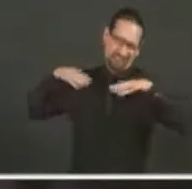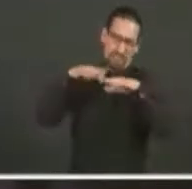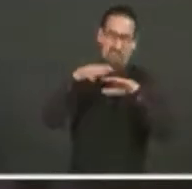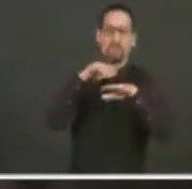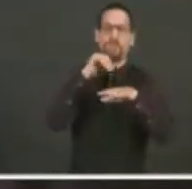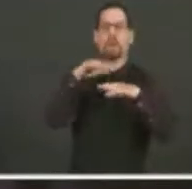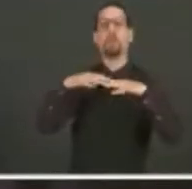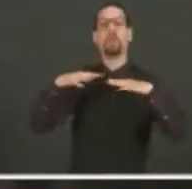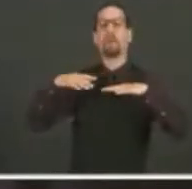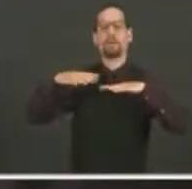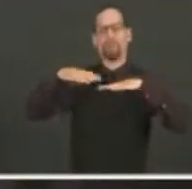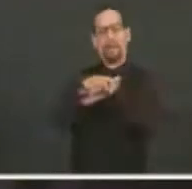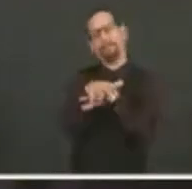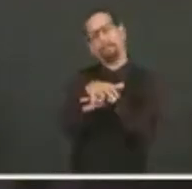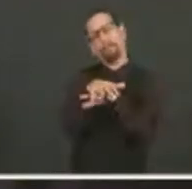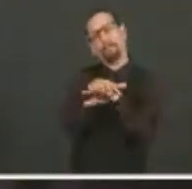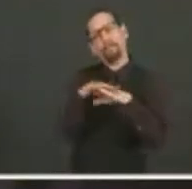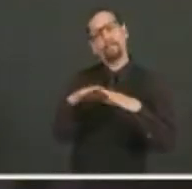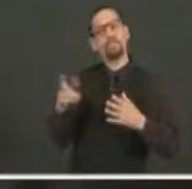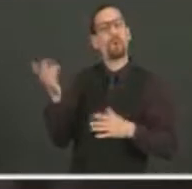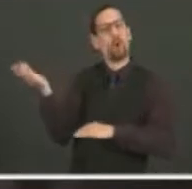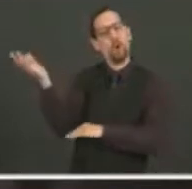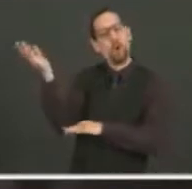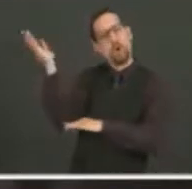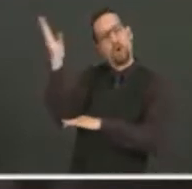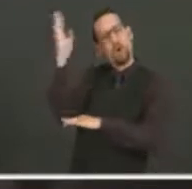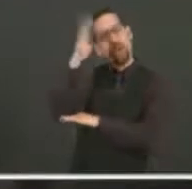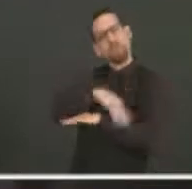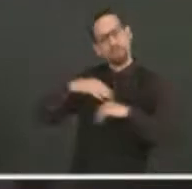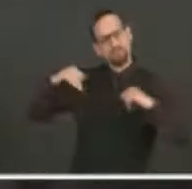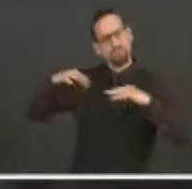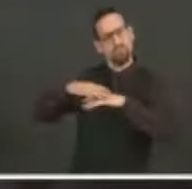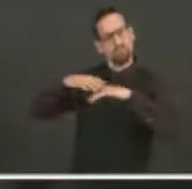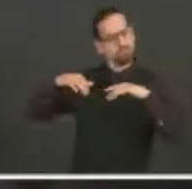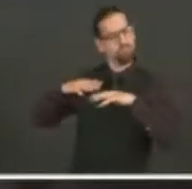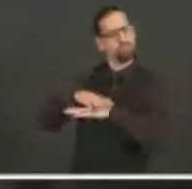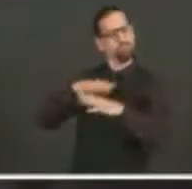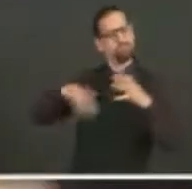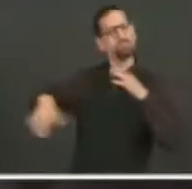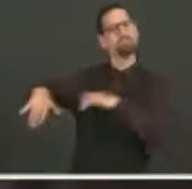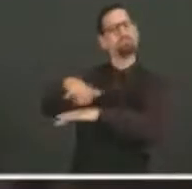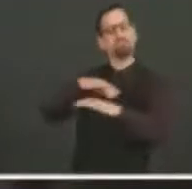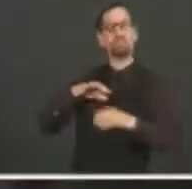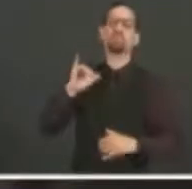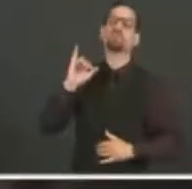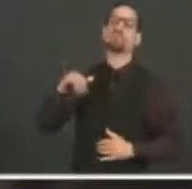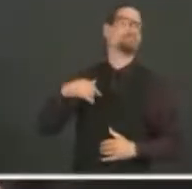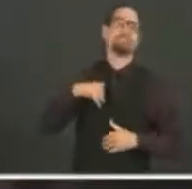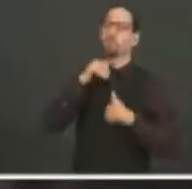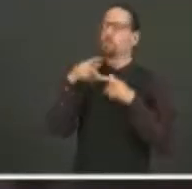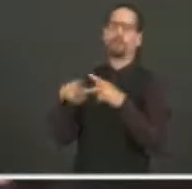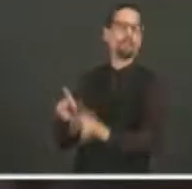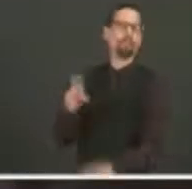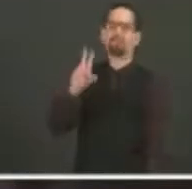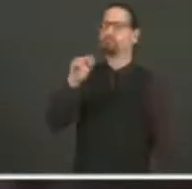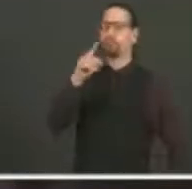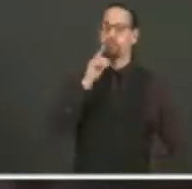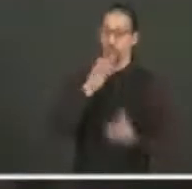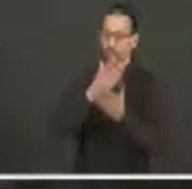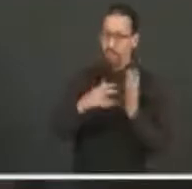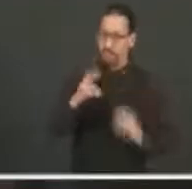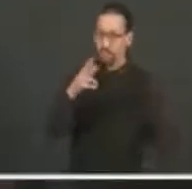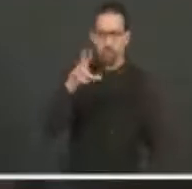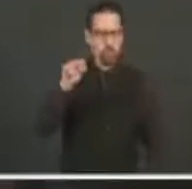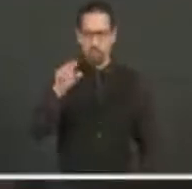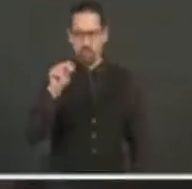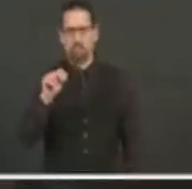time. That's not permissible. It's not permissible even in phase 3. And so we figured it was the right thing to do